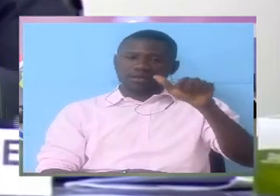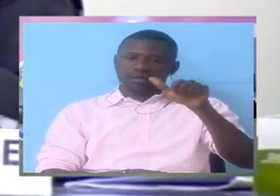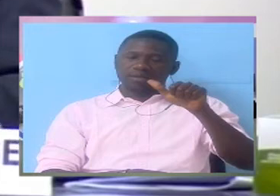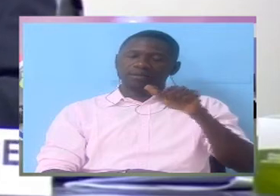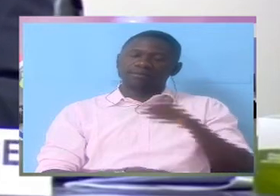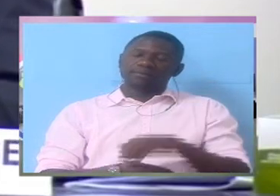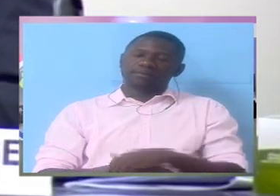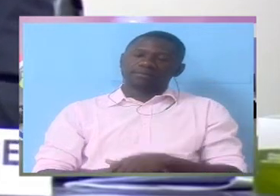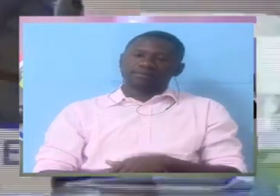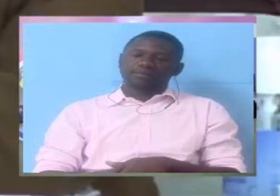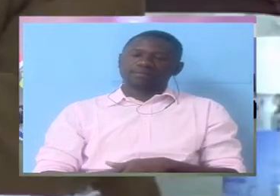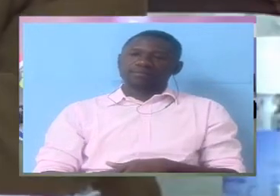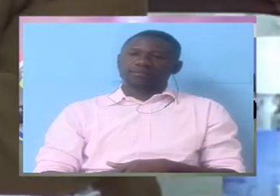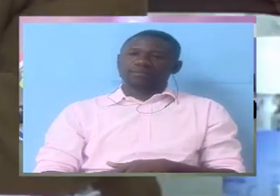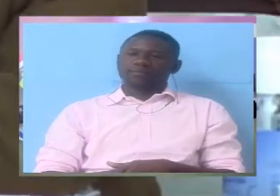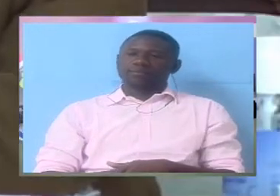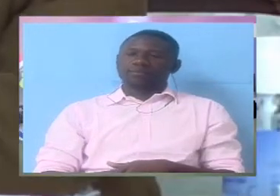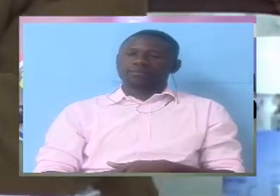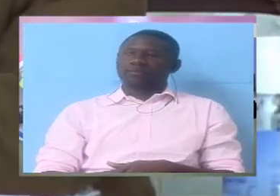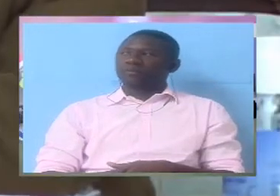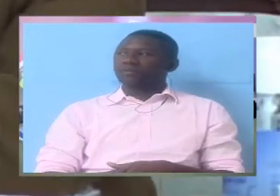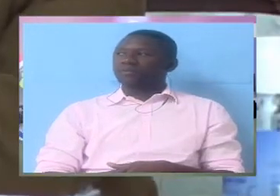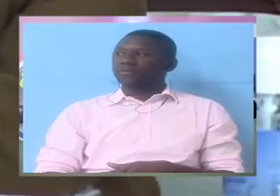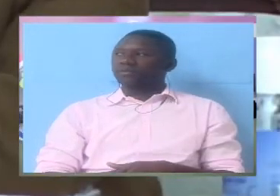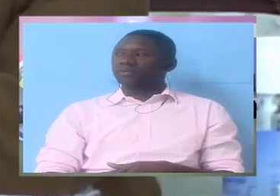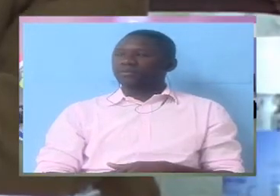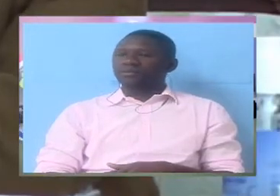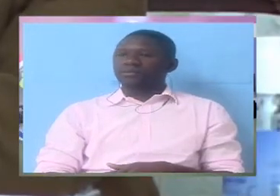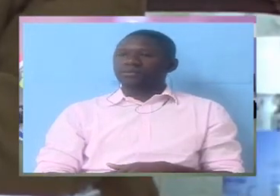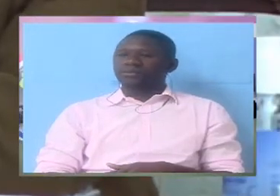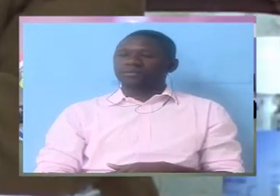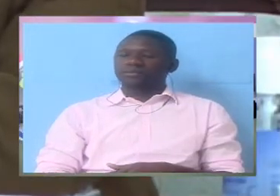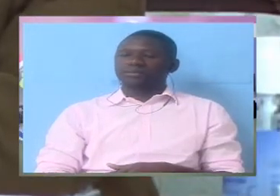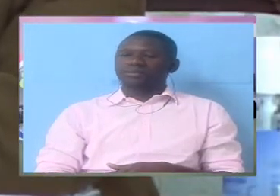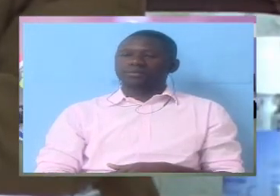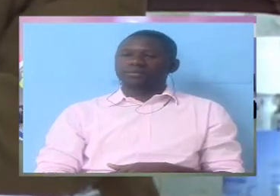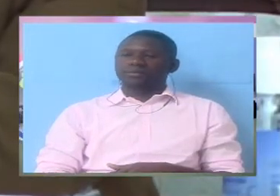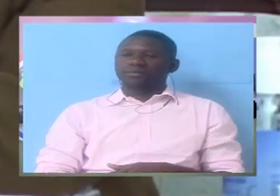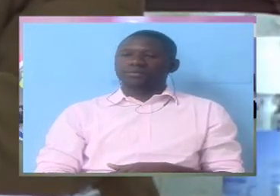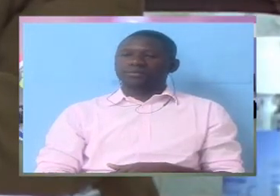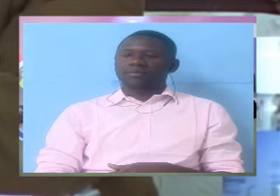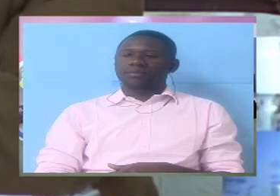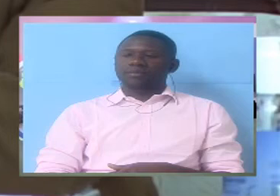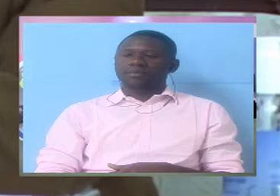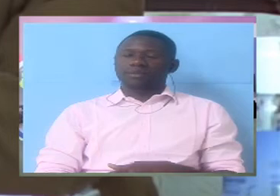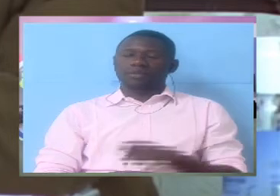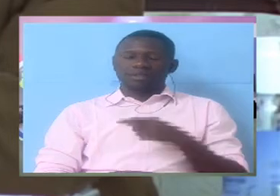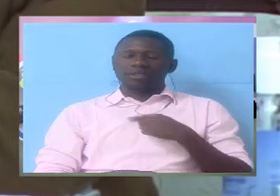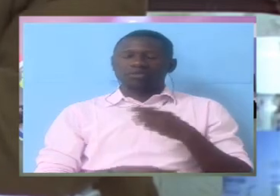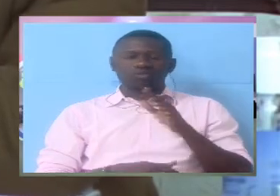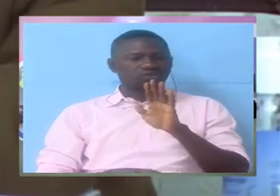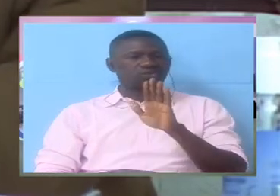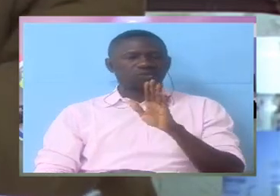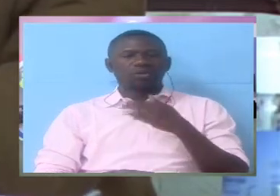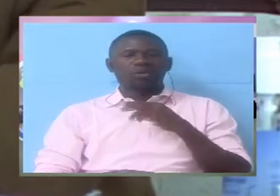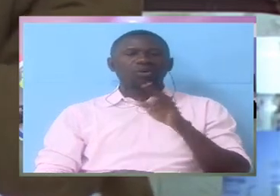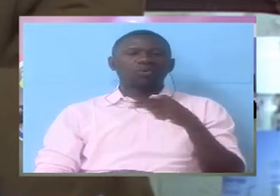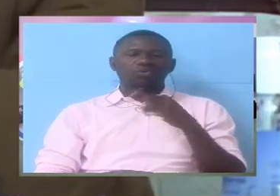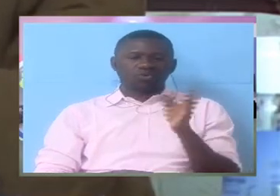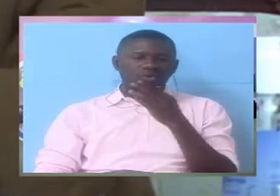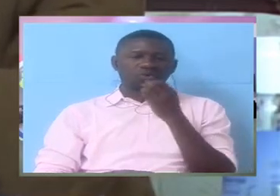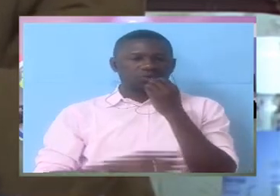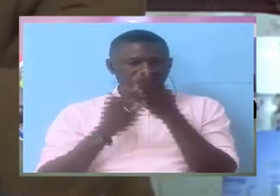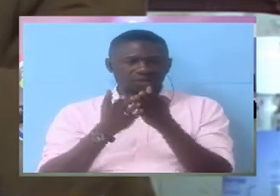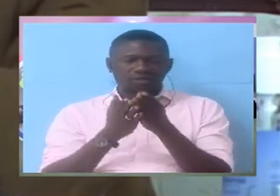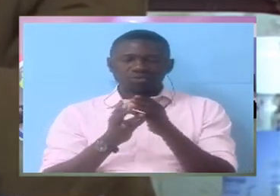He was only two occasions. Yeah, he was going to refer to that. You stopped him and then said, let him say